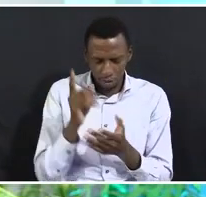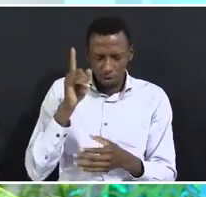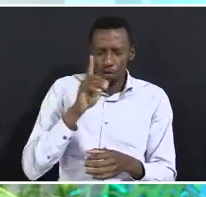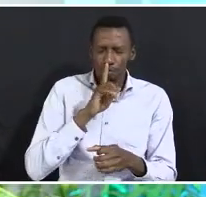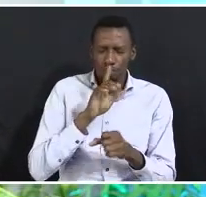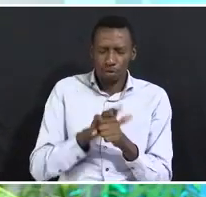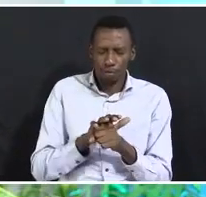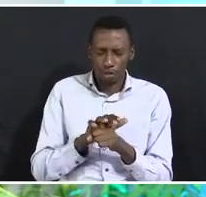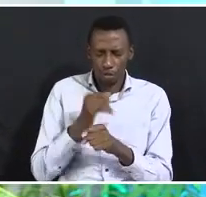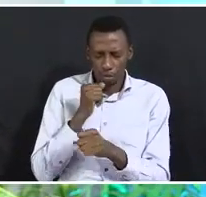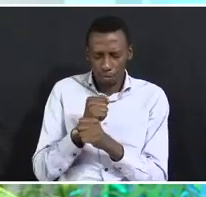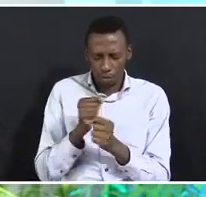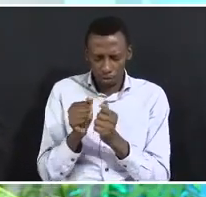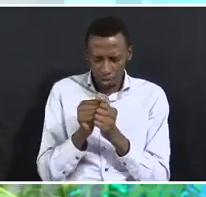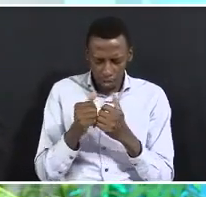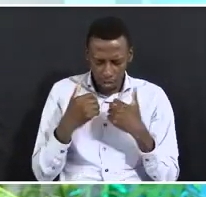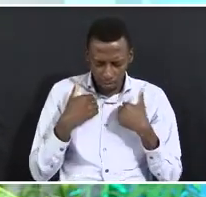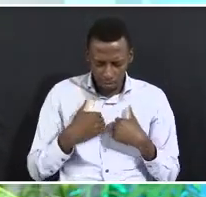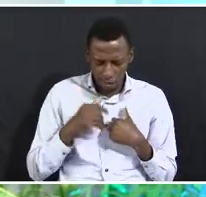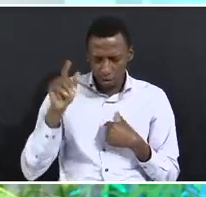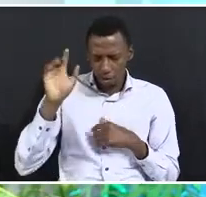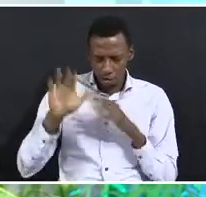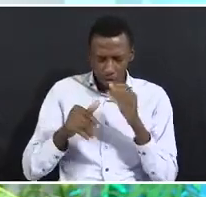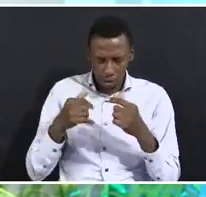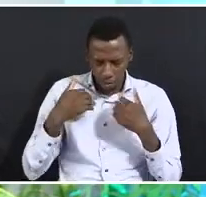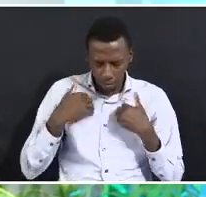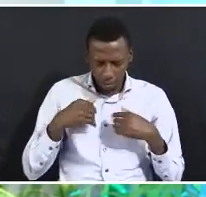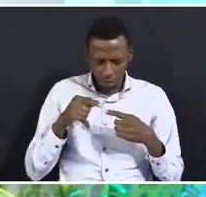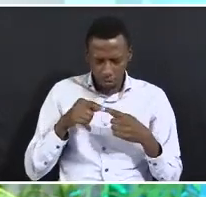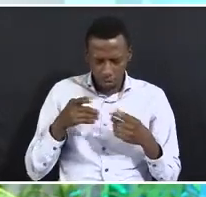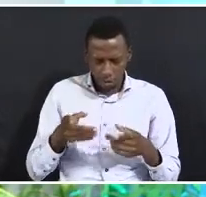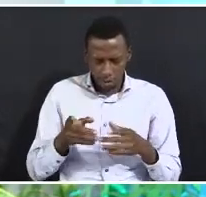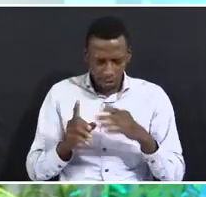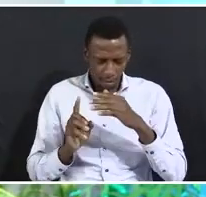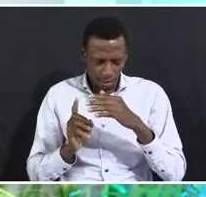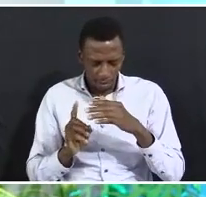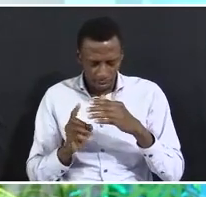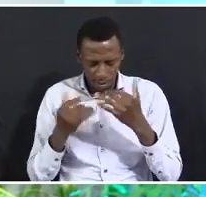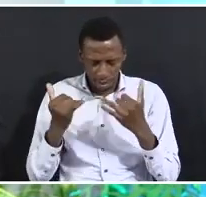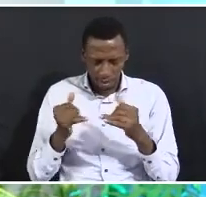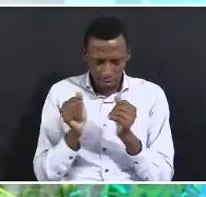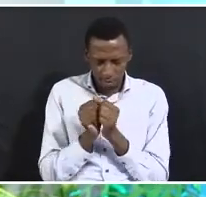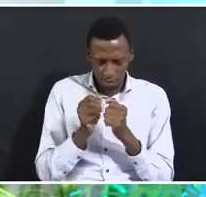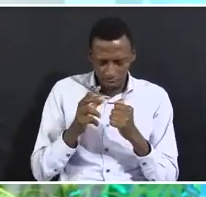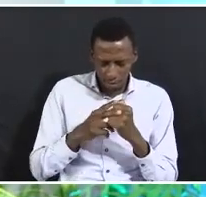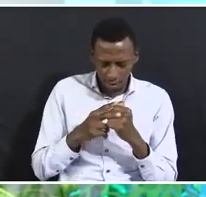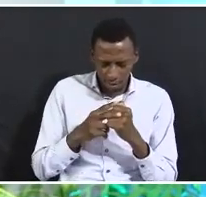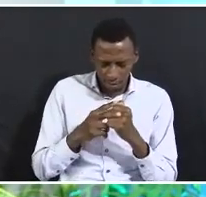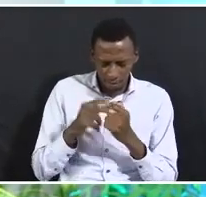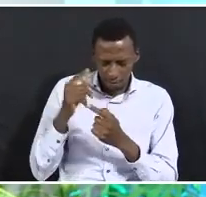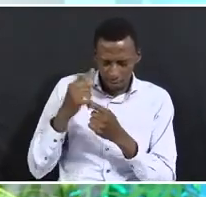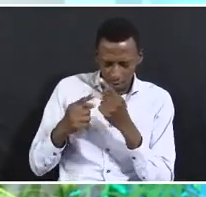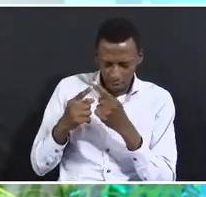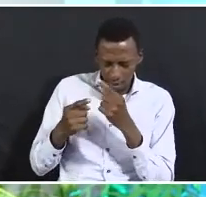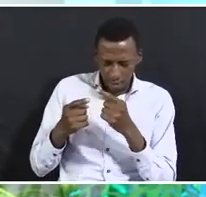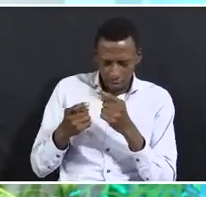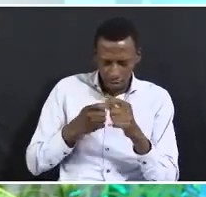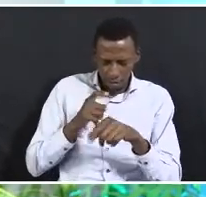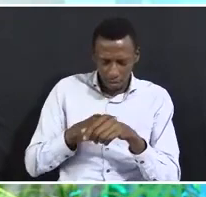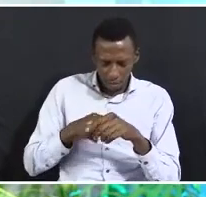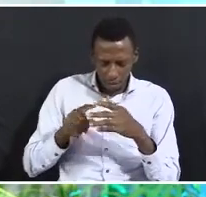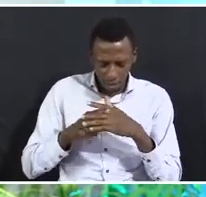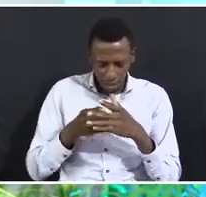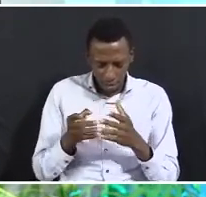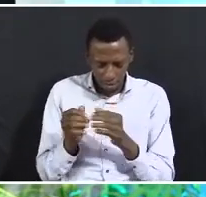me. You called me to this ministry. Now it is 17 years since we started this together. I